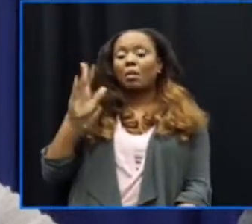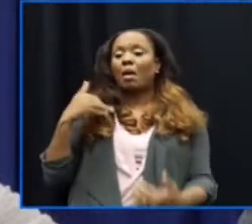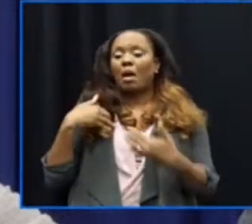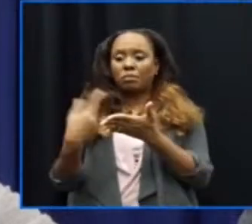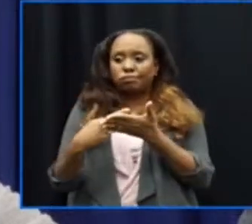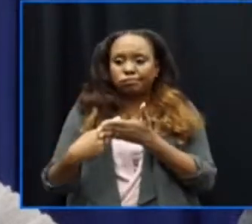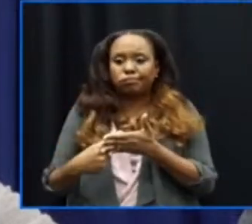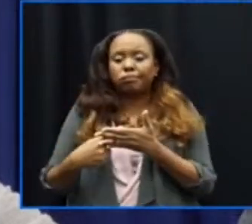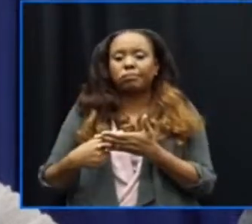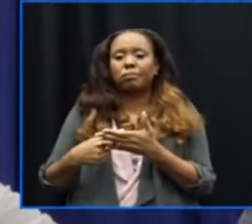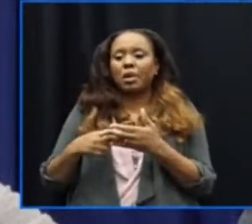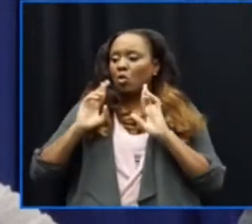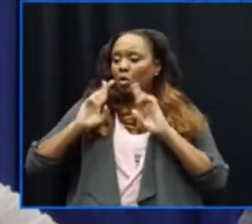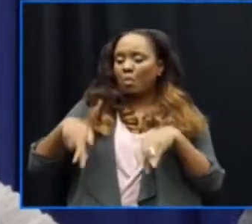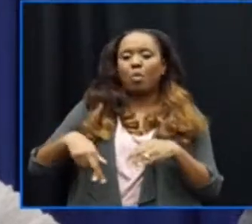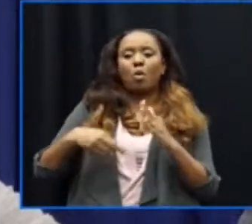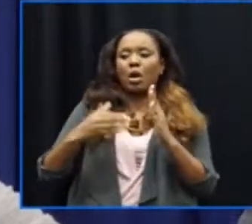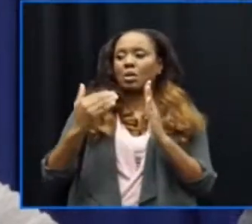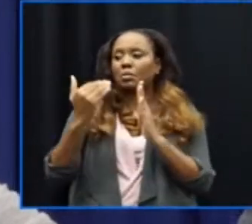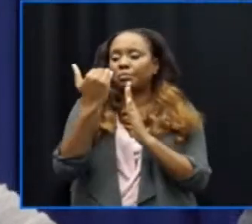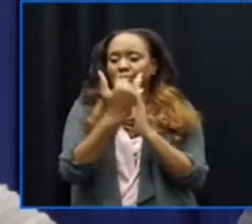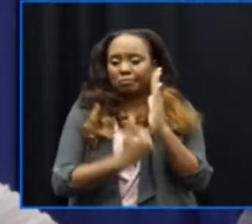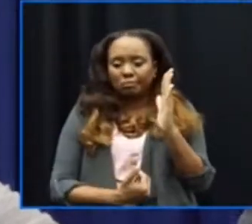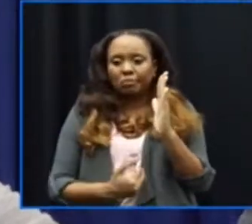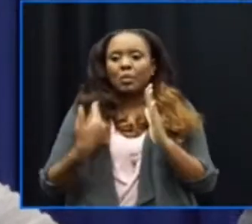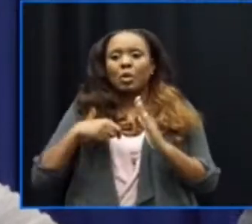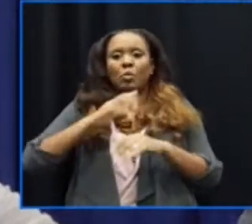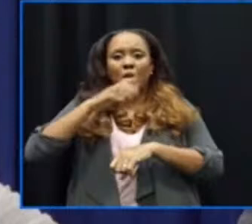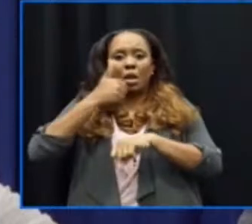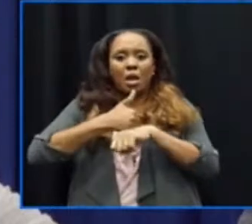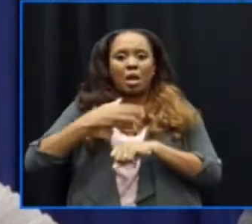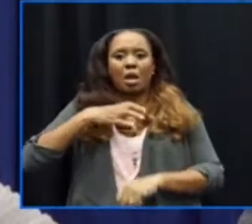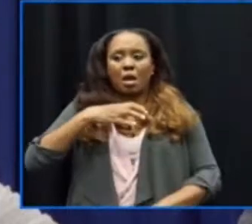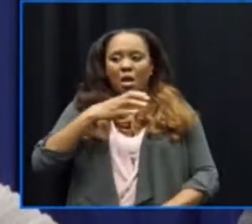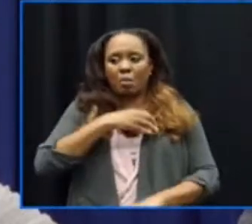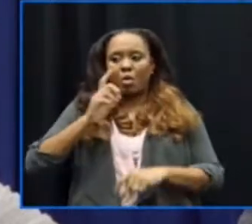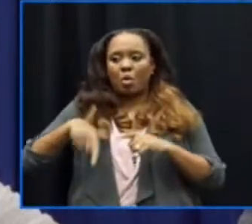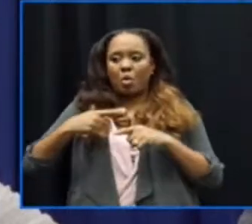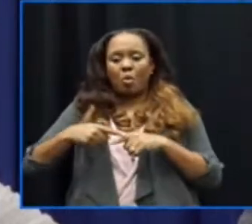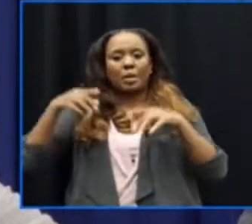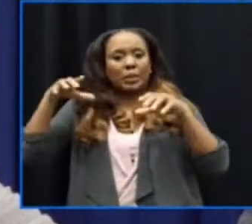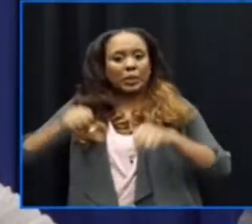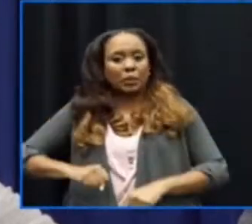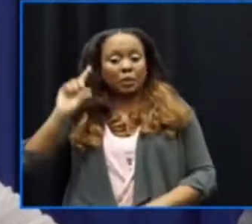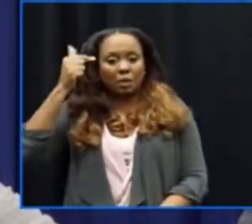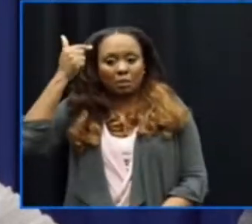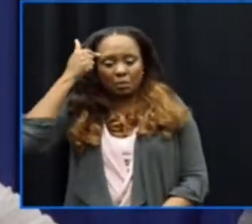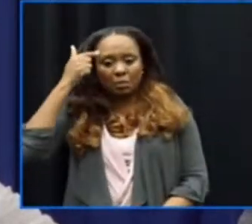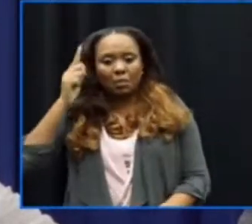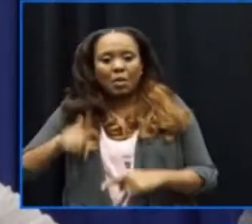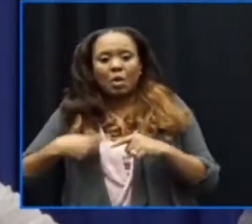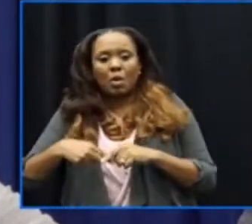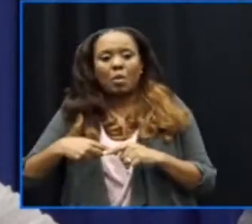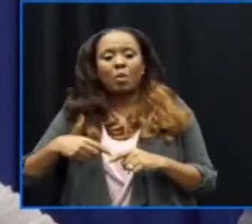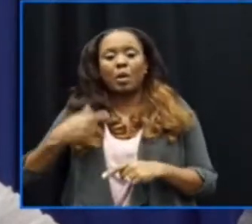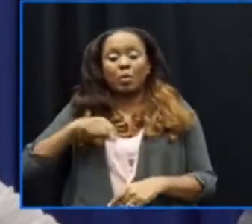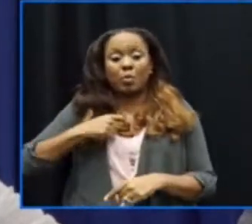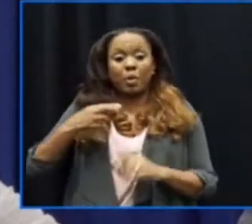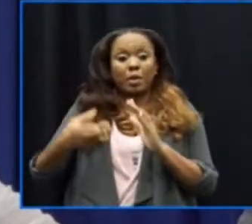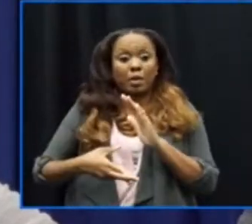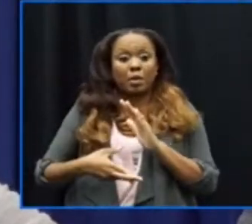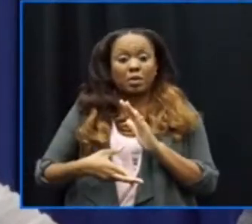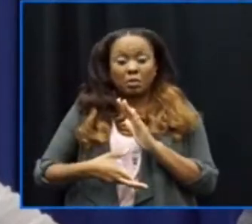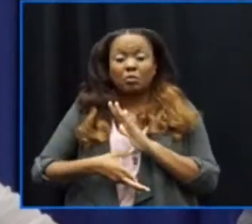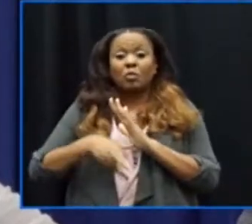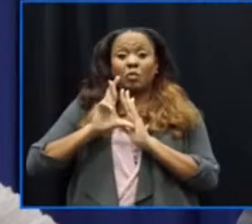Population's report. We set up a National Commission on Population when coming to office. Once Cabinet reviews that in the next week or